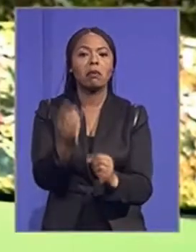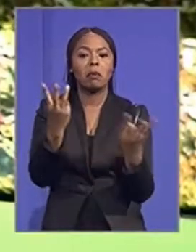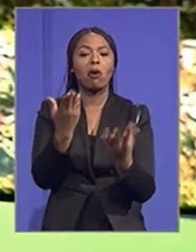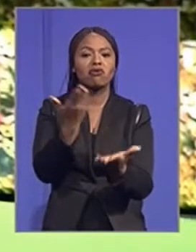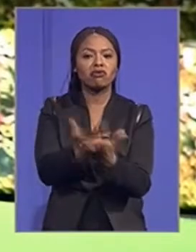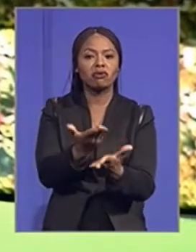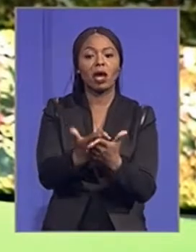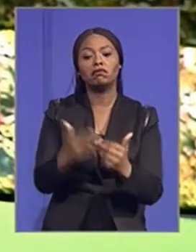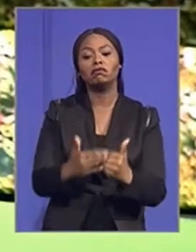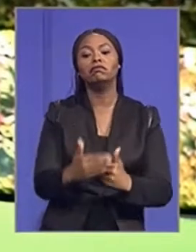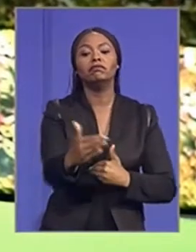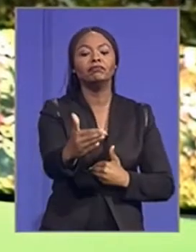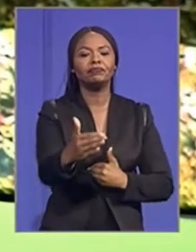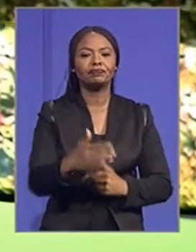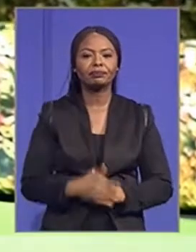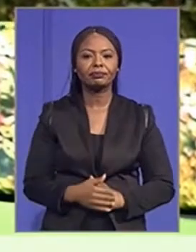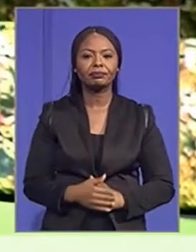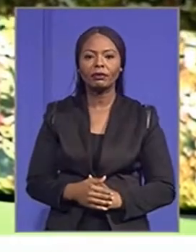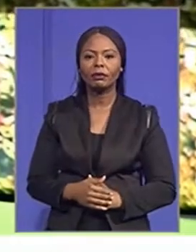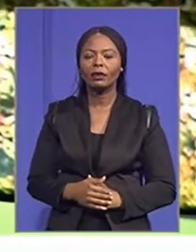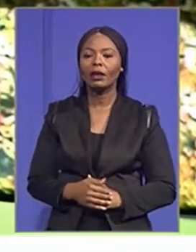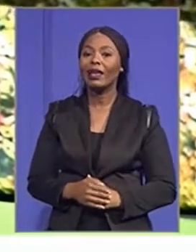also believe that IMSA